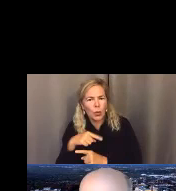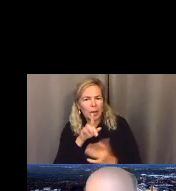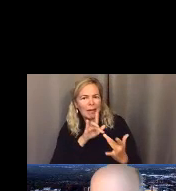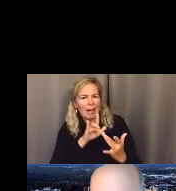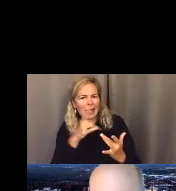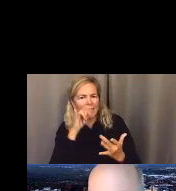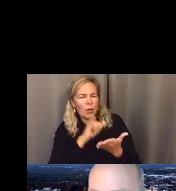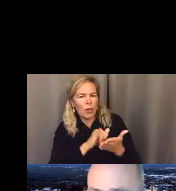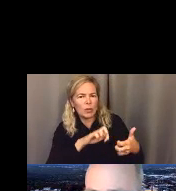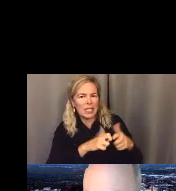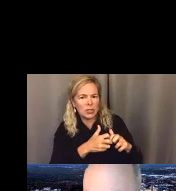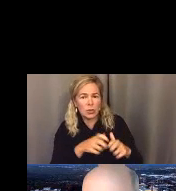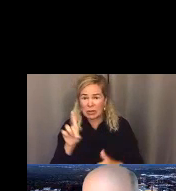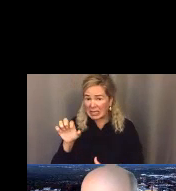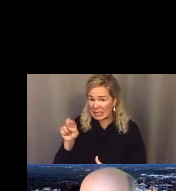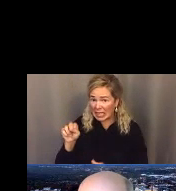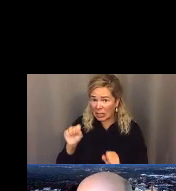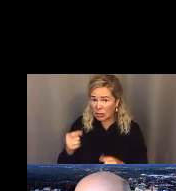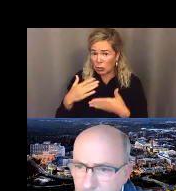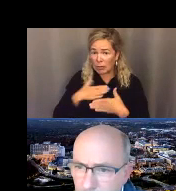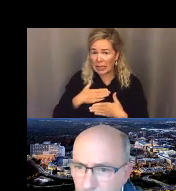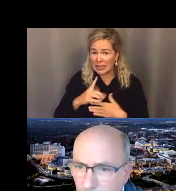Dee, if you could come online and answer those two questions.